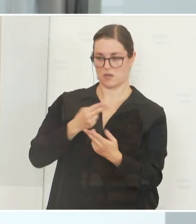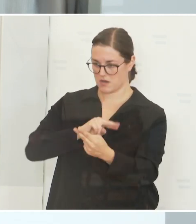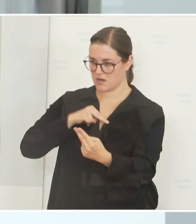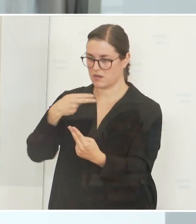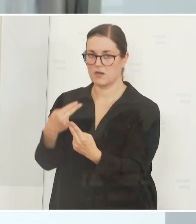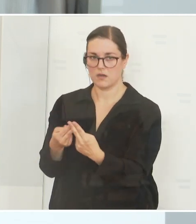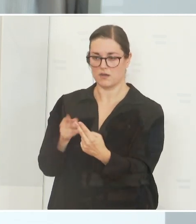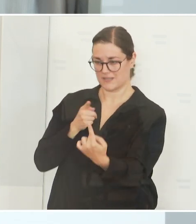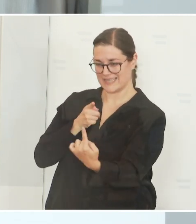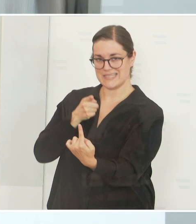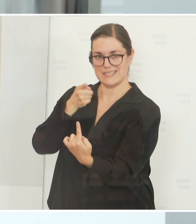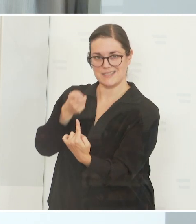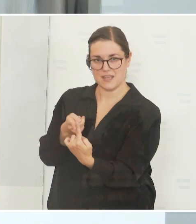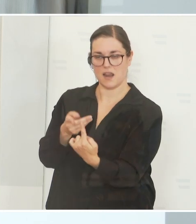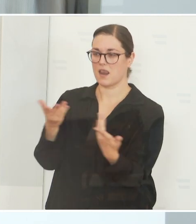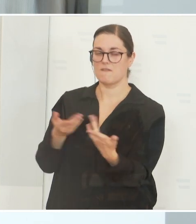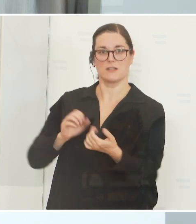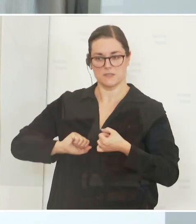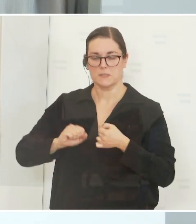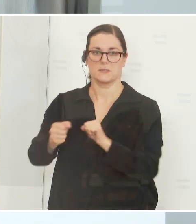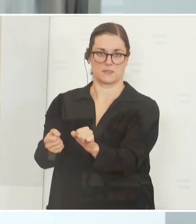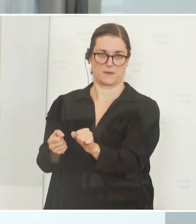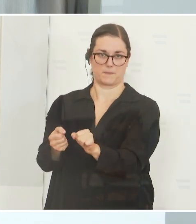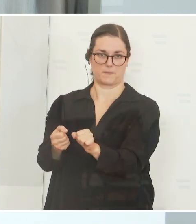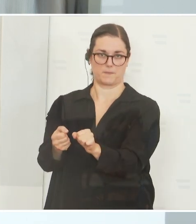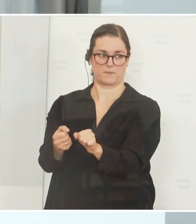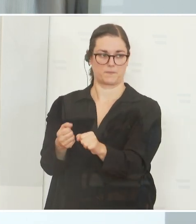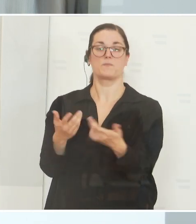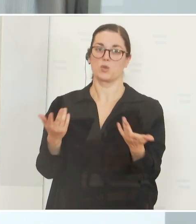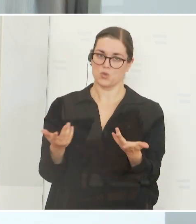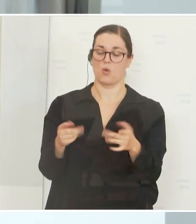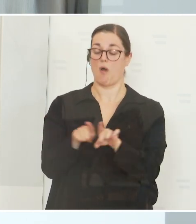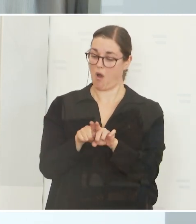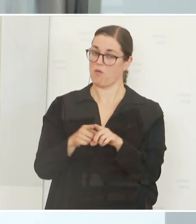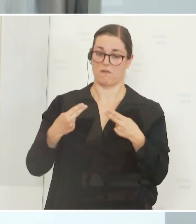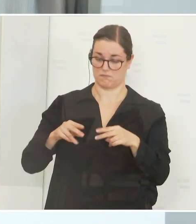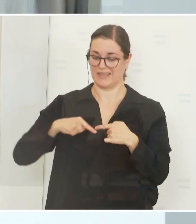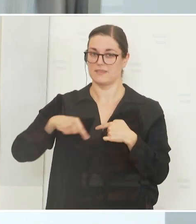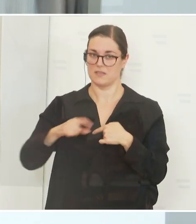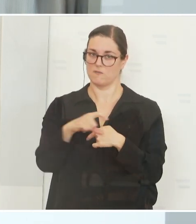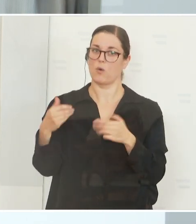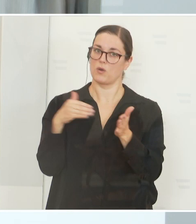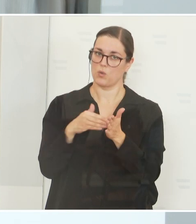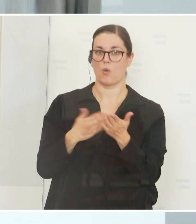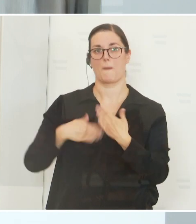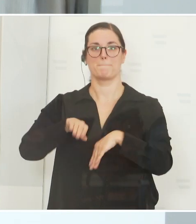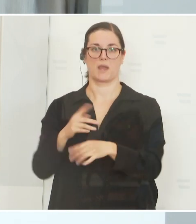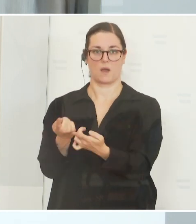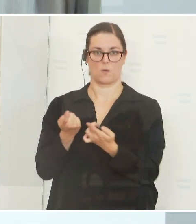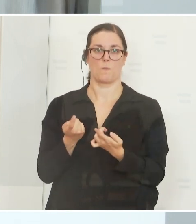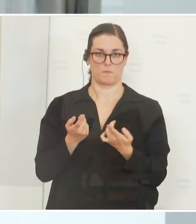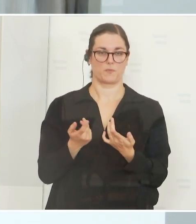very targeted and effective manner, something that you should expect from us still this week. To